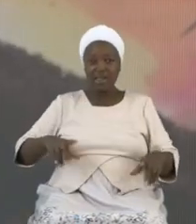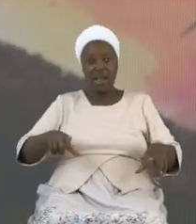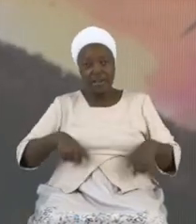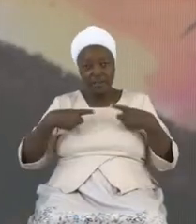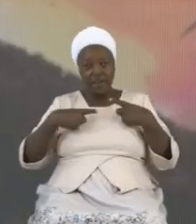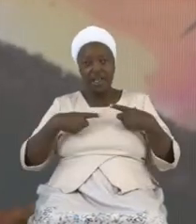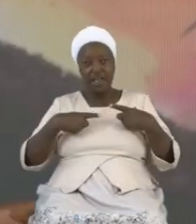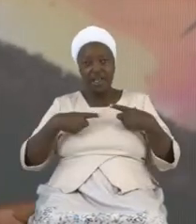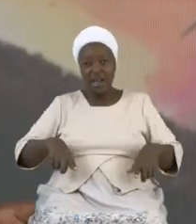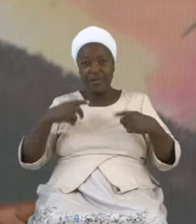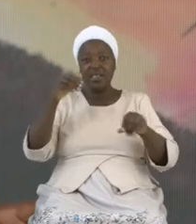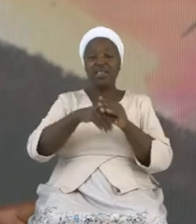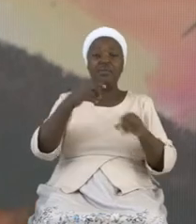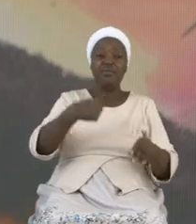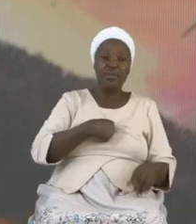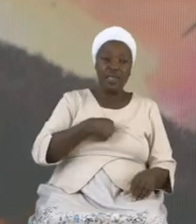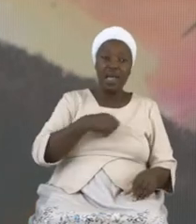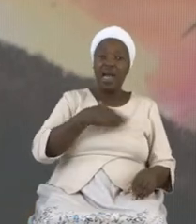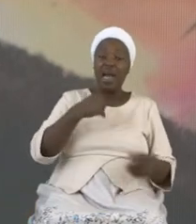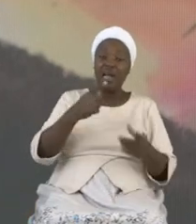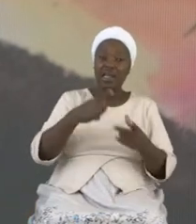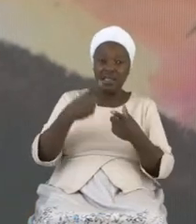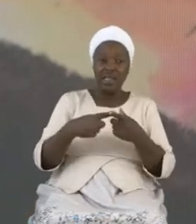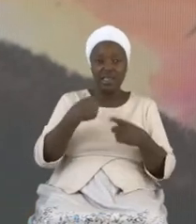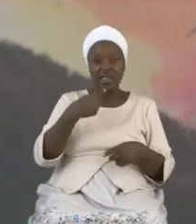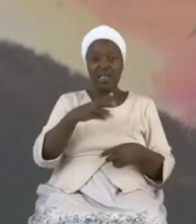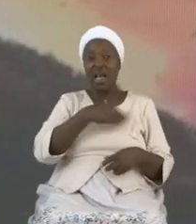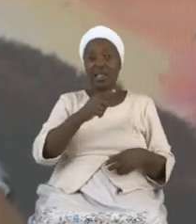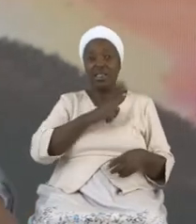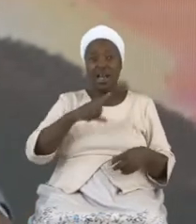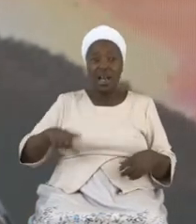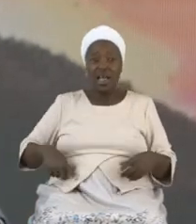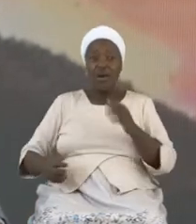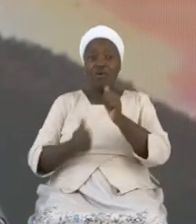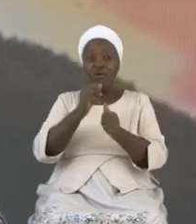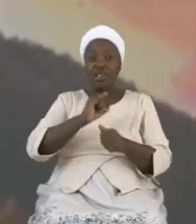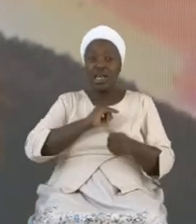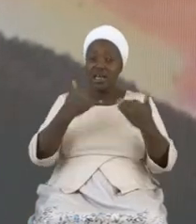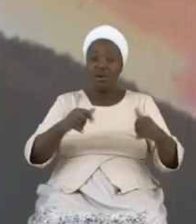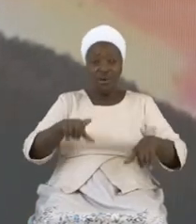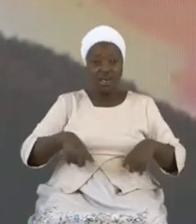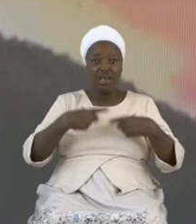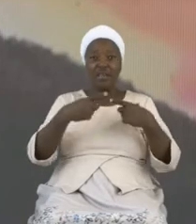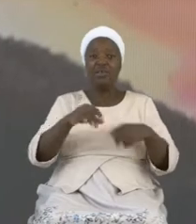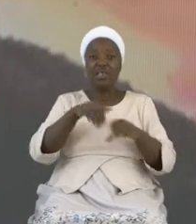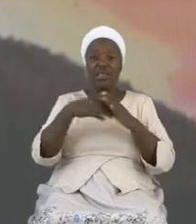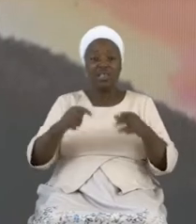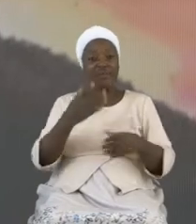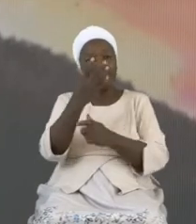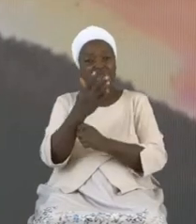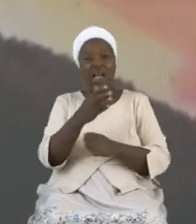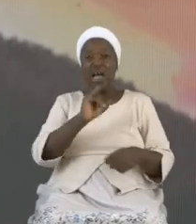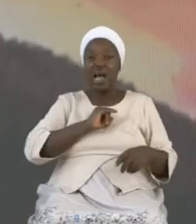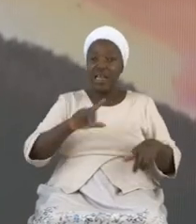Liveth in me. And then he says, and the life which I now live in the flesh, I live by